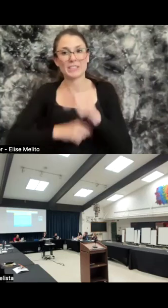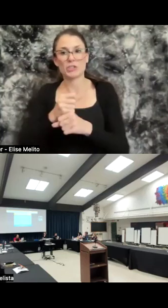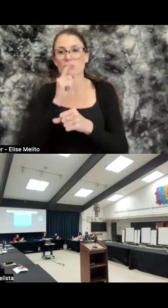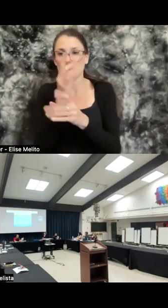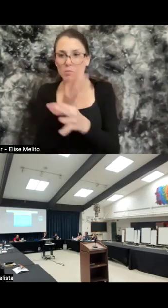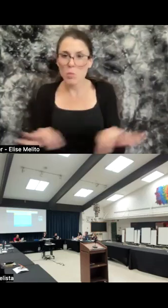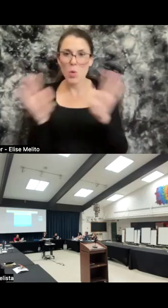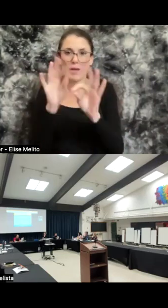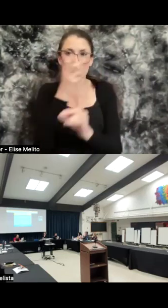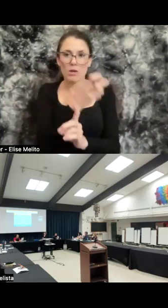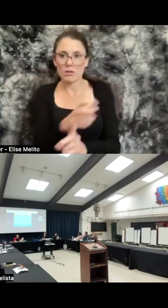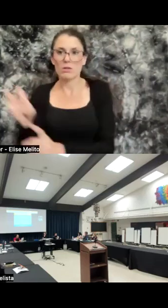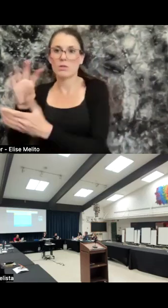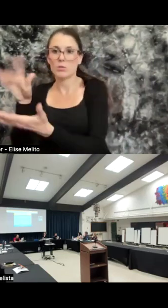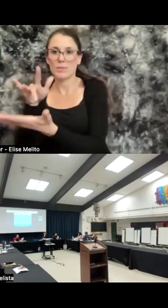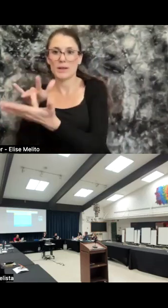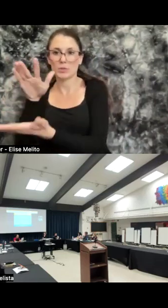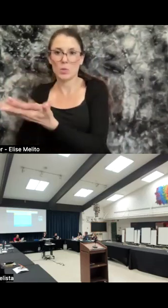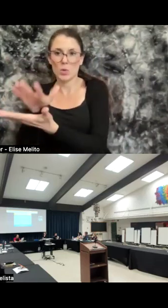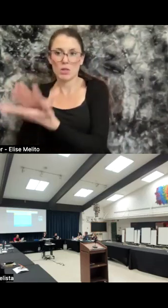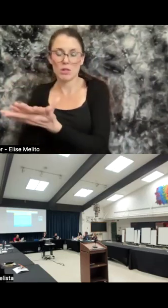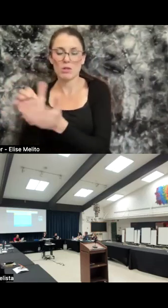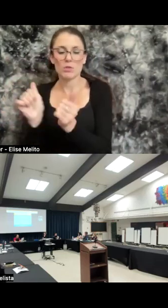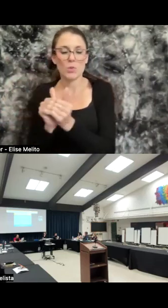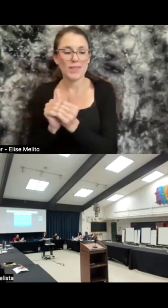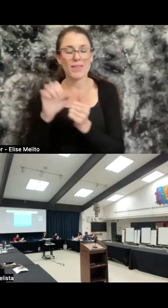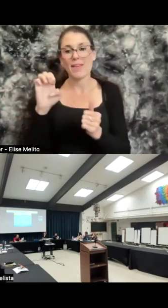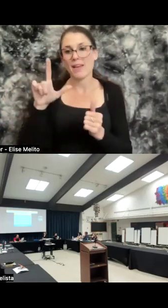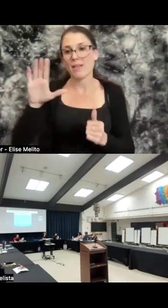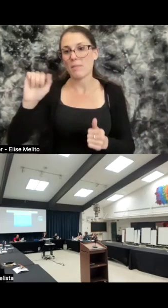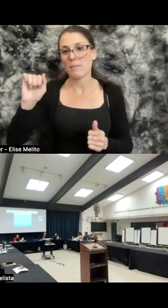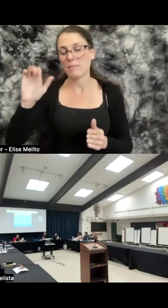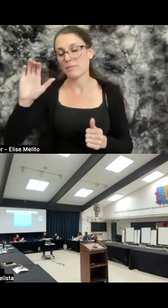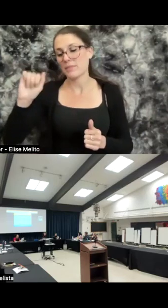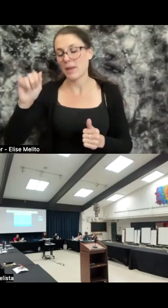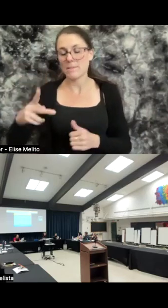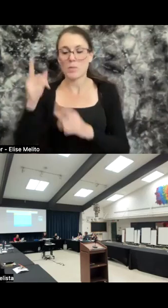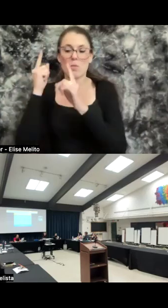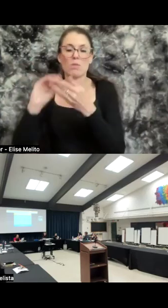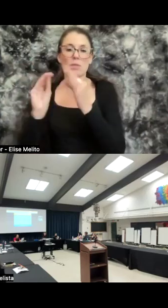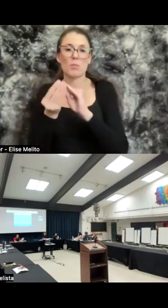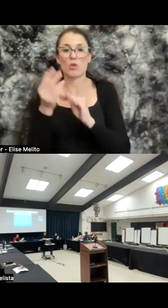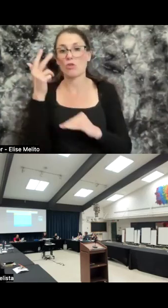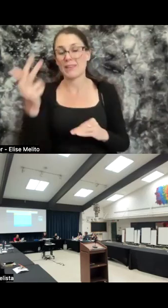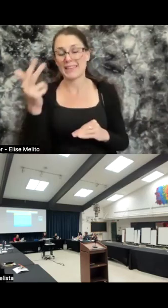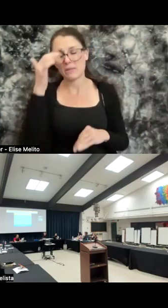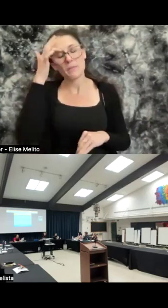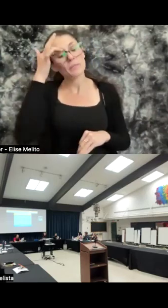into middle school. So with LCAP goal number 3, as Maria pointed out, as